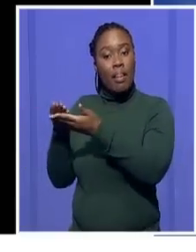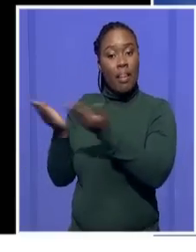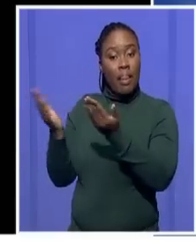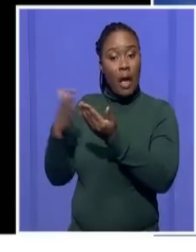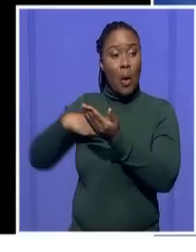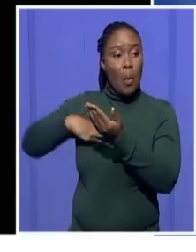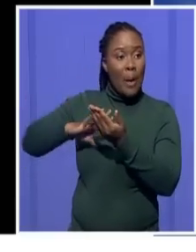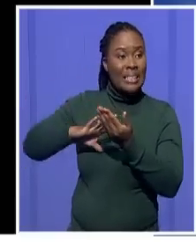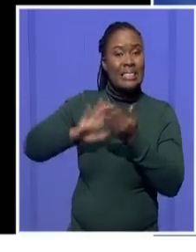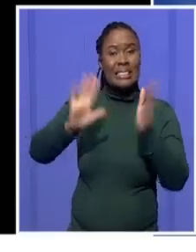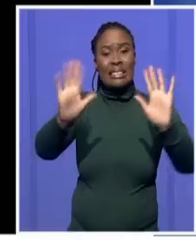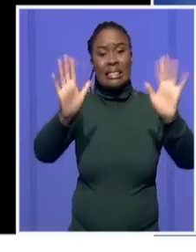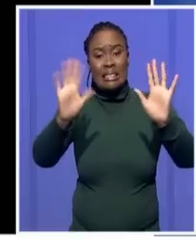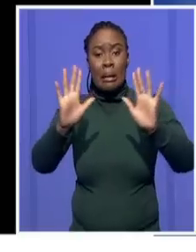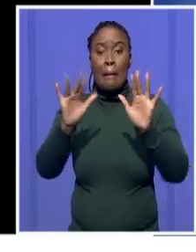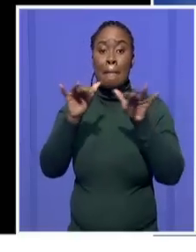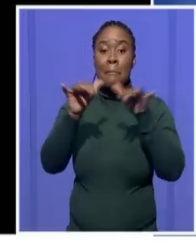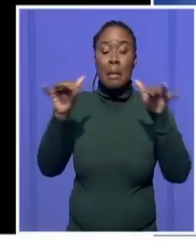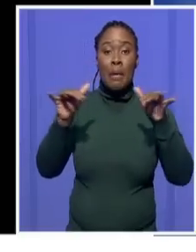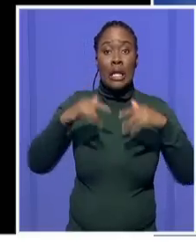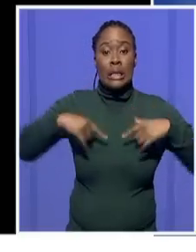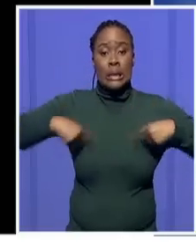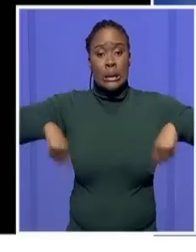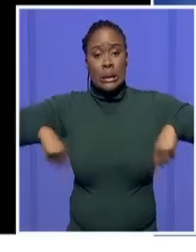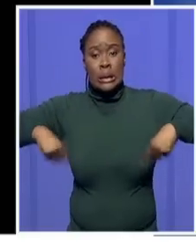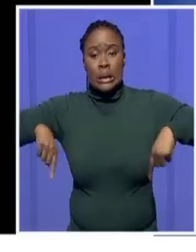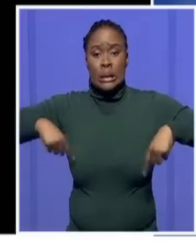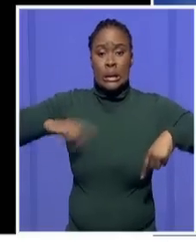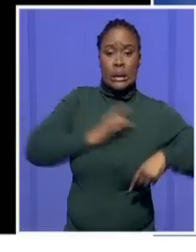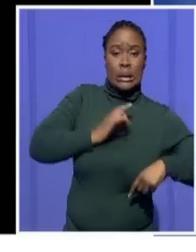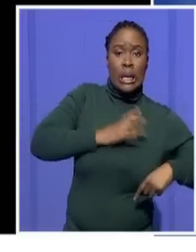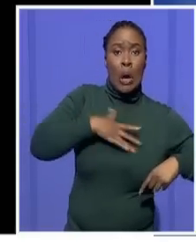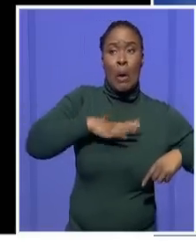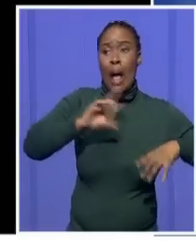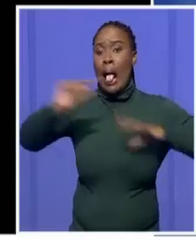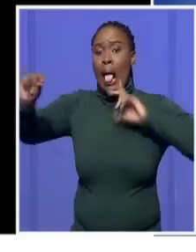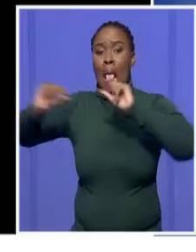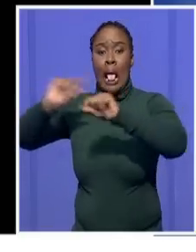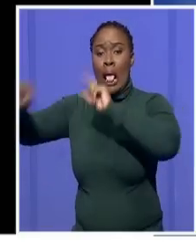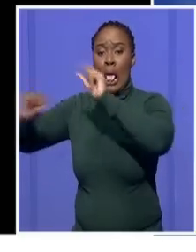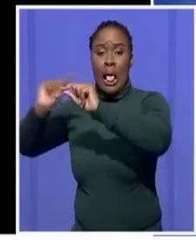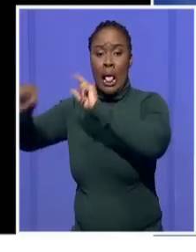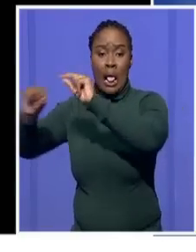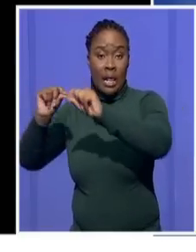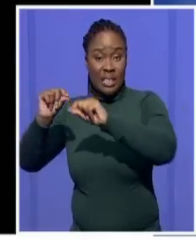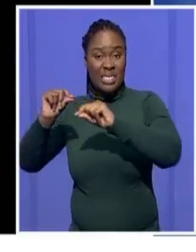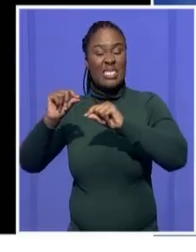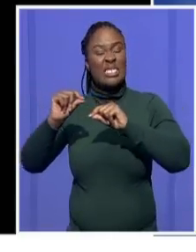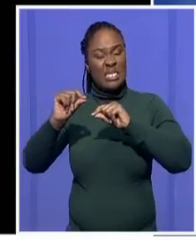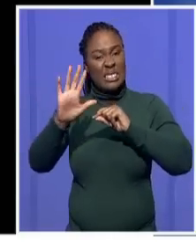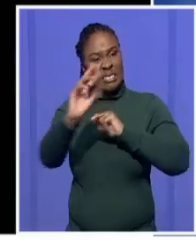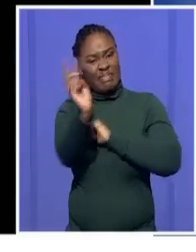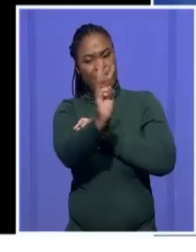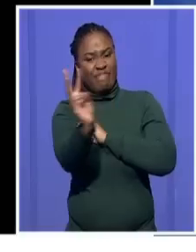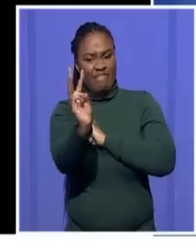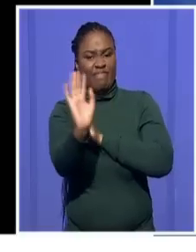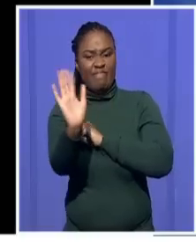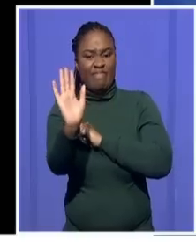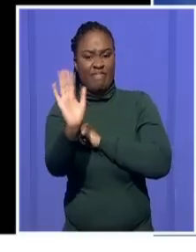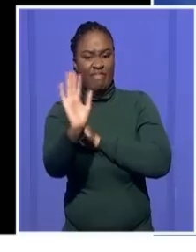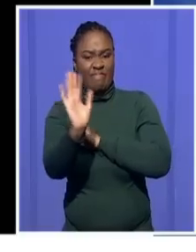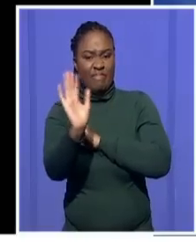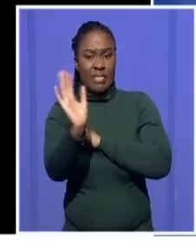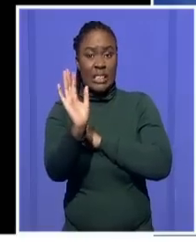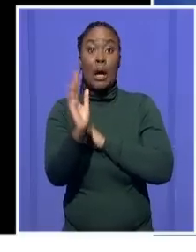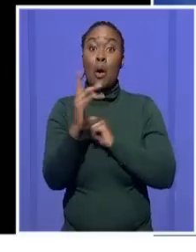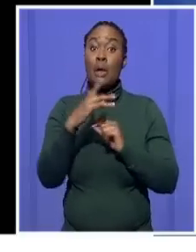deter residents that are seemingly now trying to get out of the north of the city and get back further south to try and get to